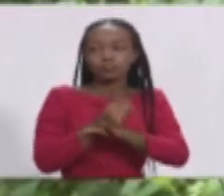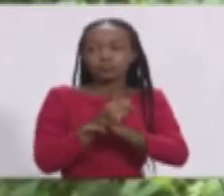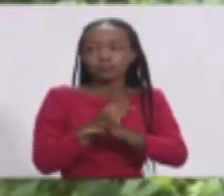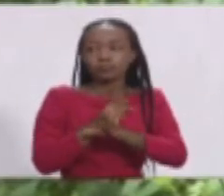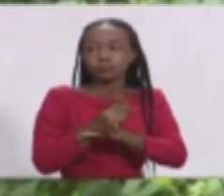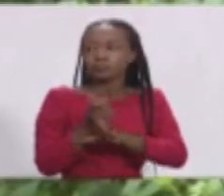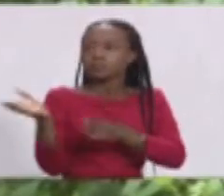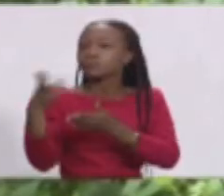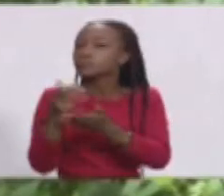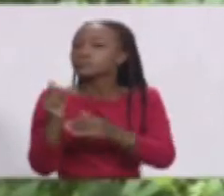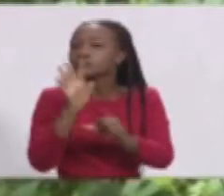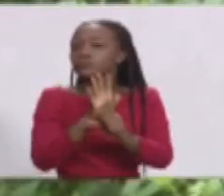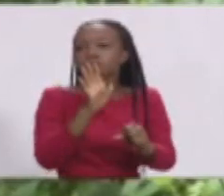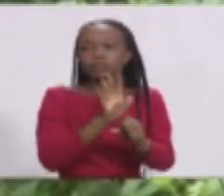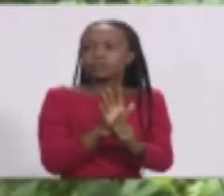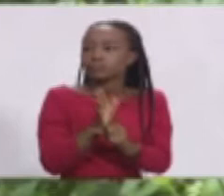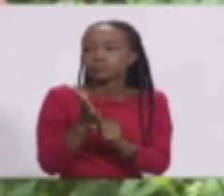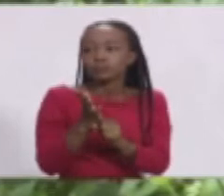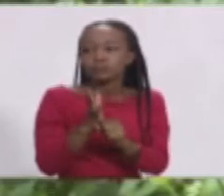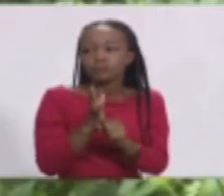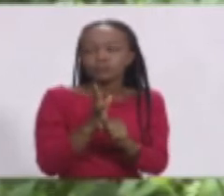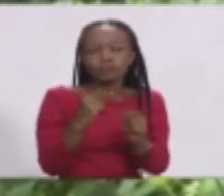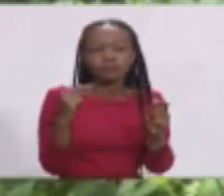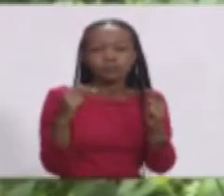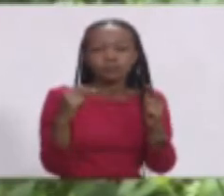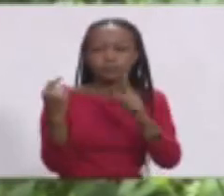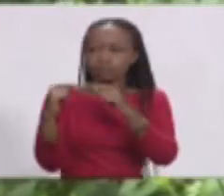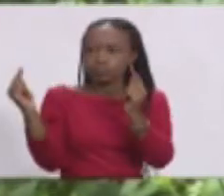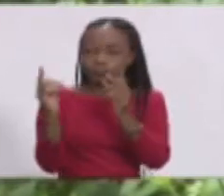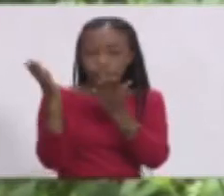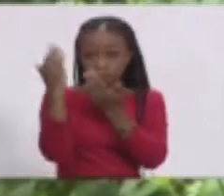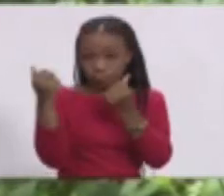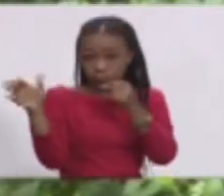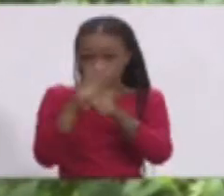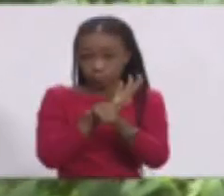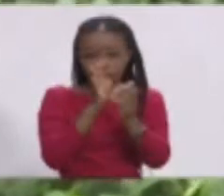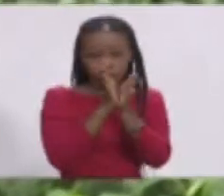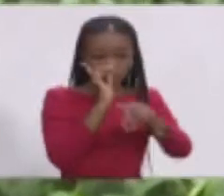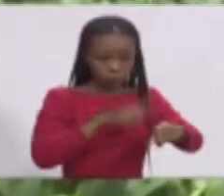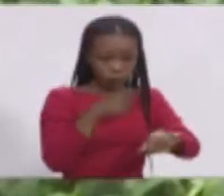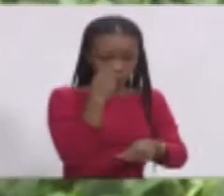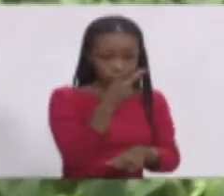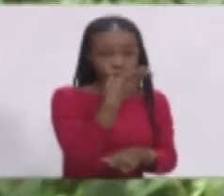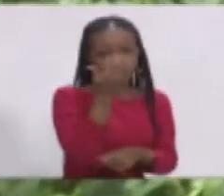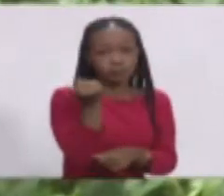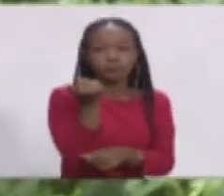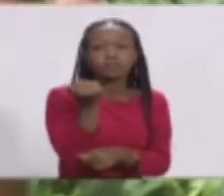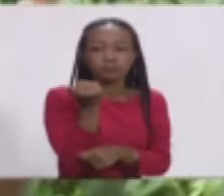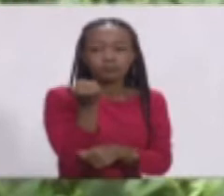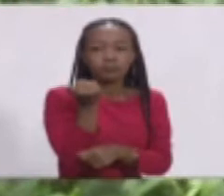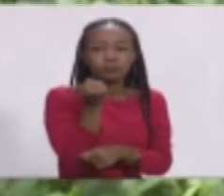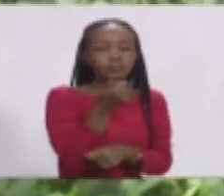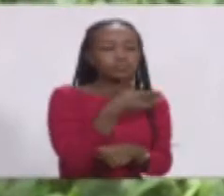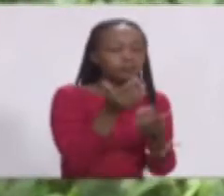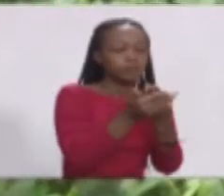a lot of hiccups in implementing this curfew. Hopefully, with time, we'll see better treatment from the police,